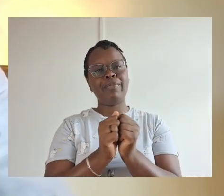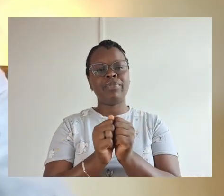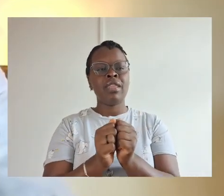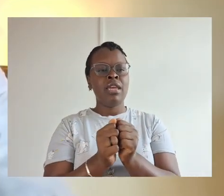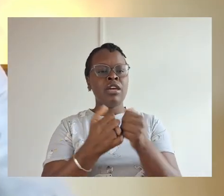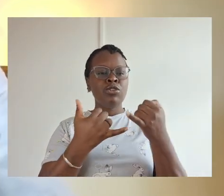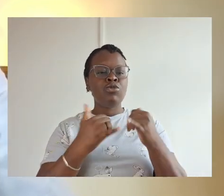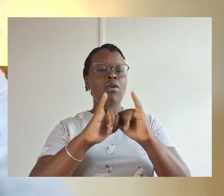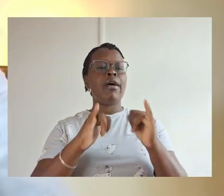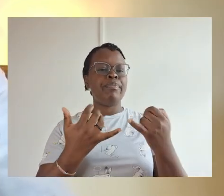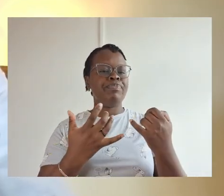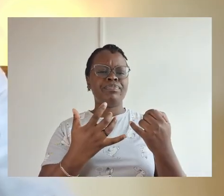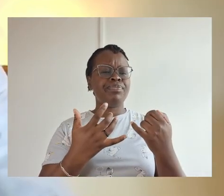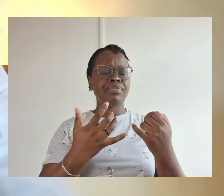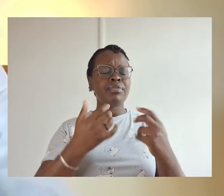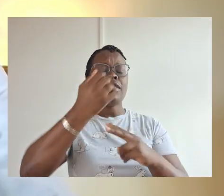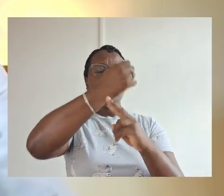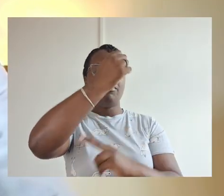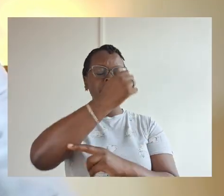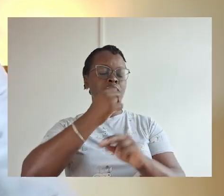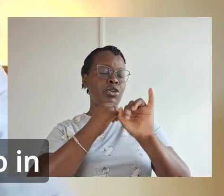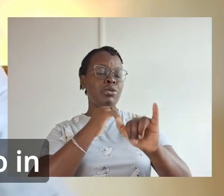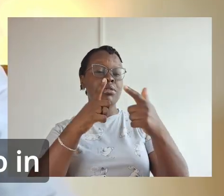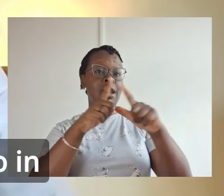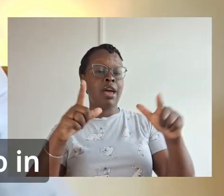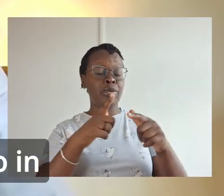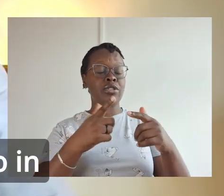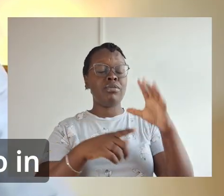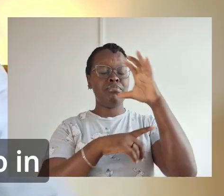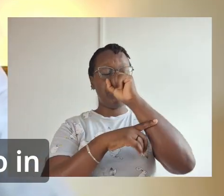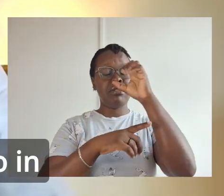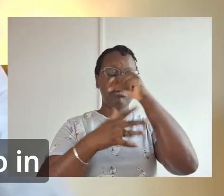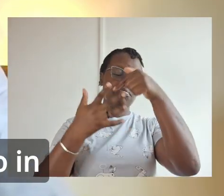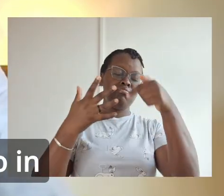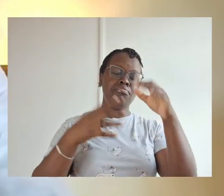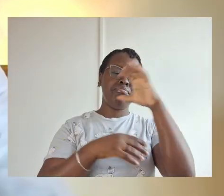those language barrier and in adult literacy and also